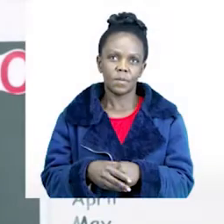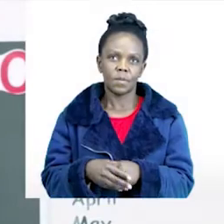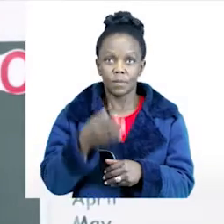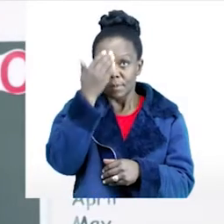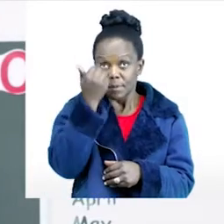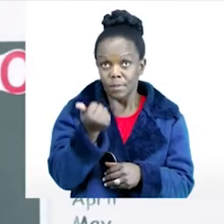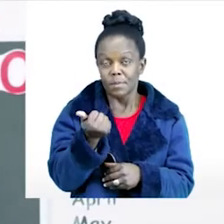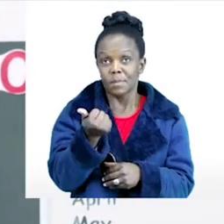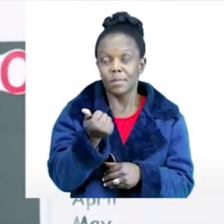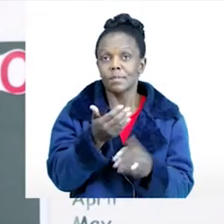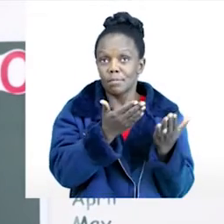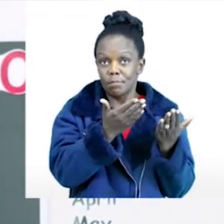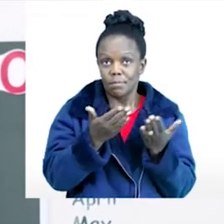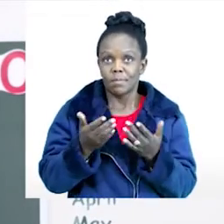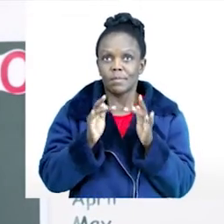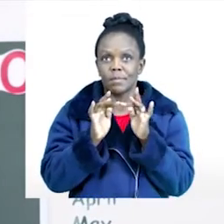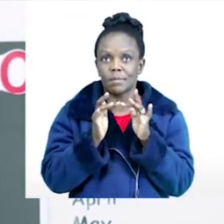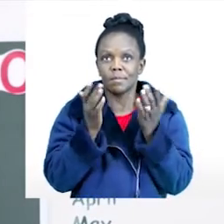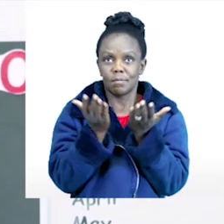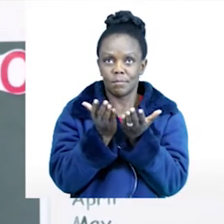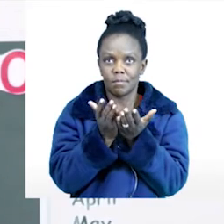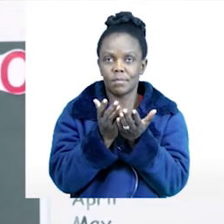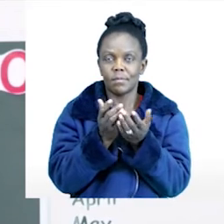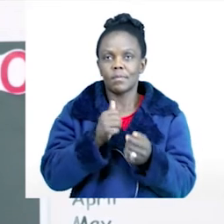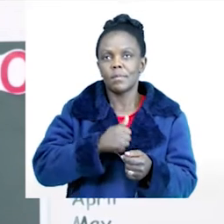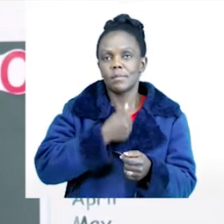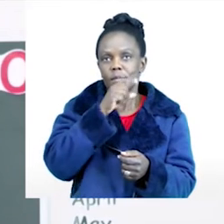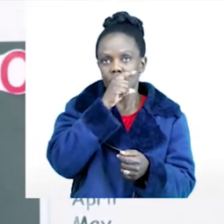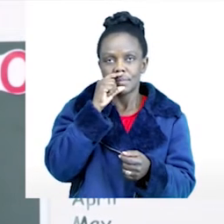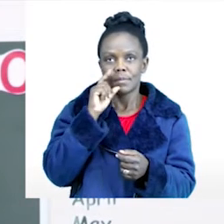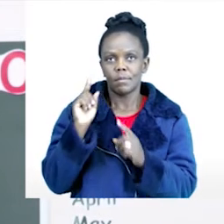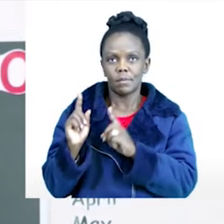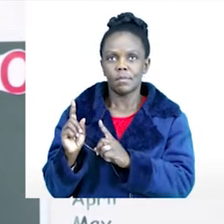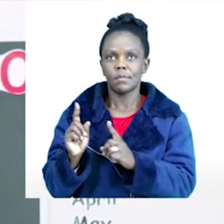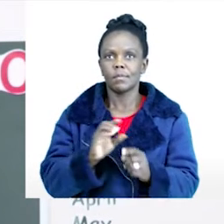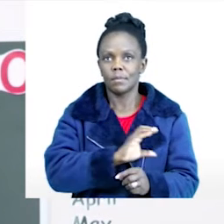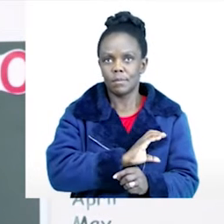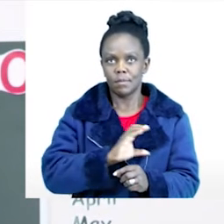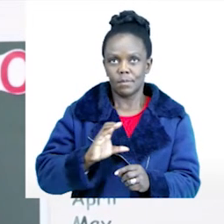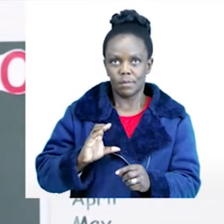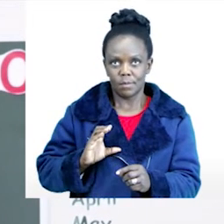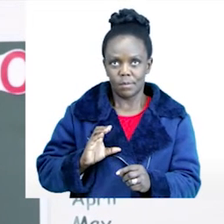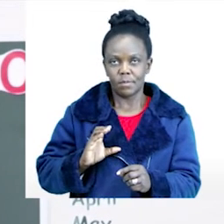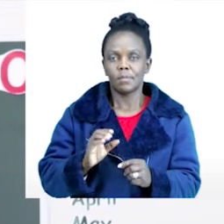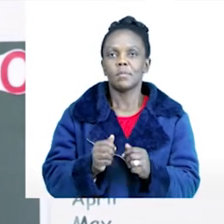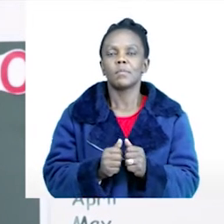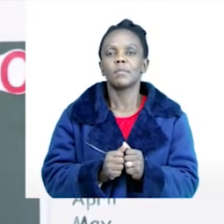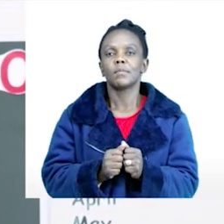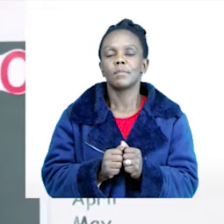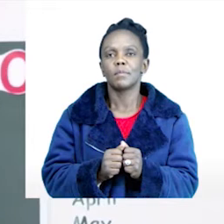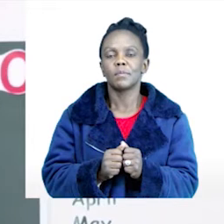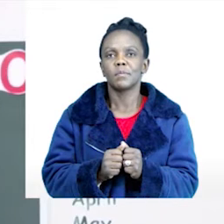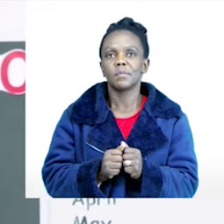Hello everyone and welcome to My Zone Online School. My name is Teacher Mutsa and thank you so much for joining